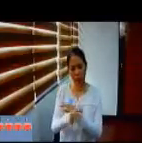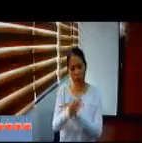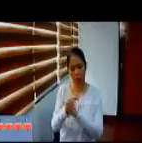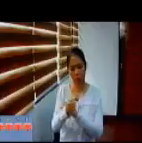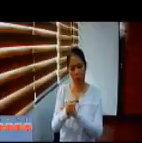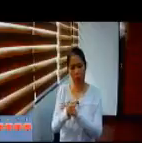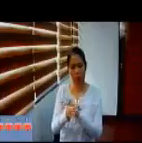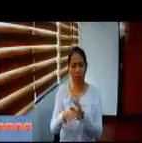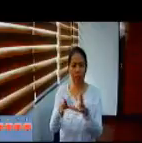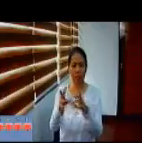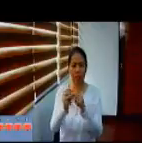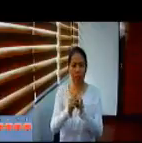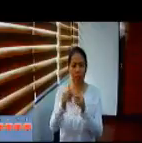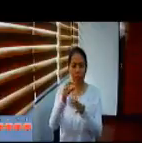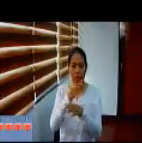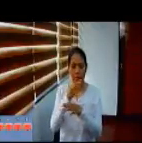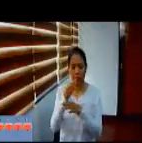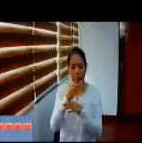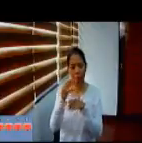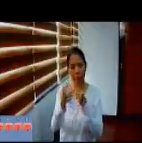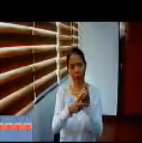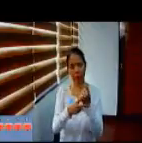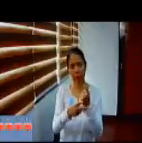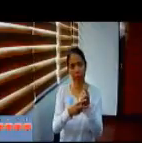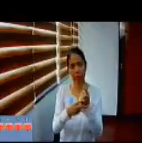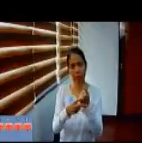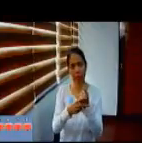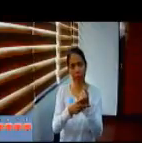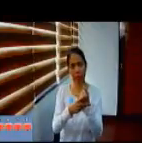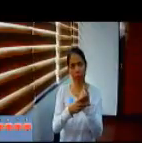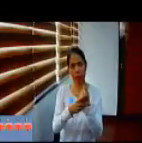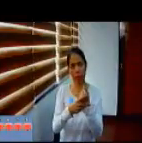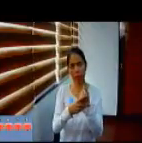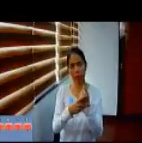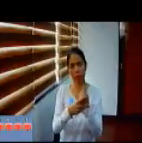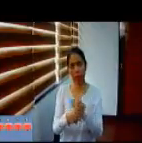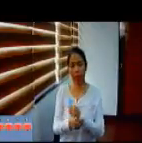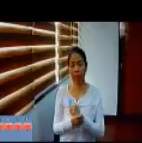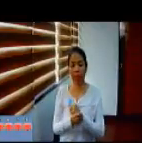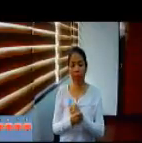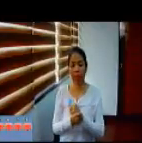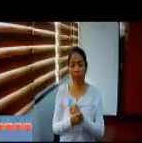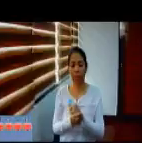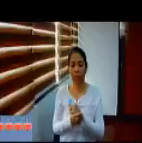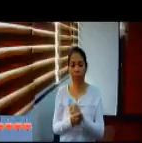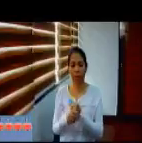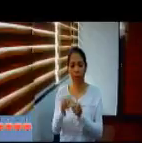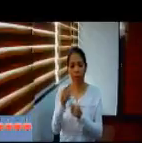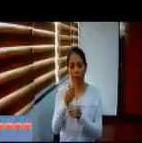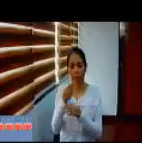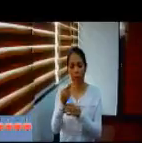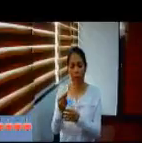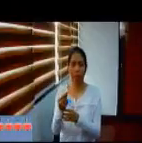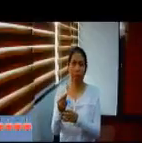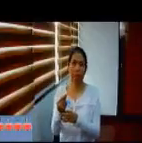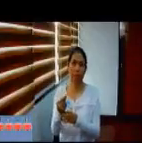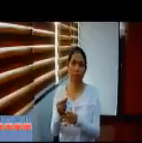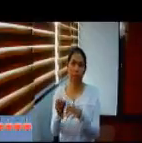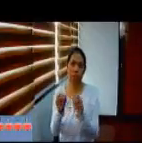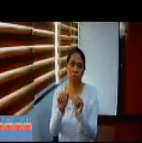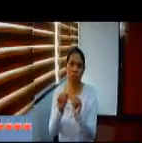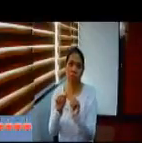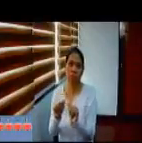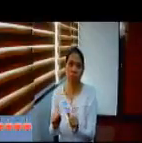food security at viable levels of sufficiency. And when you say viable levels of sufficiency, this